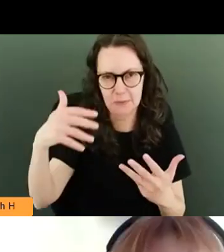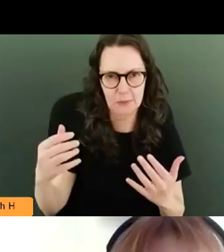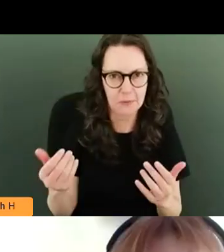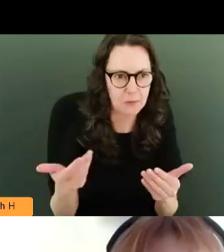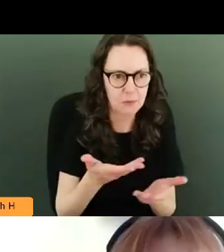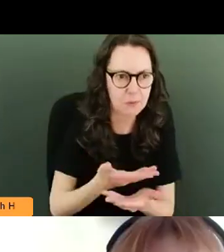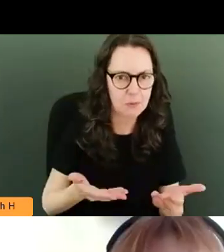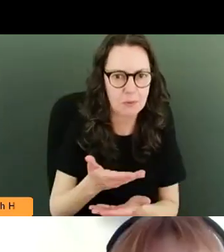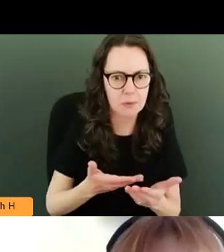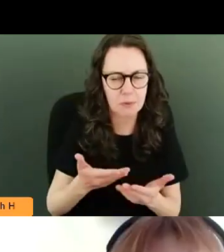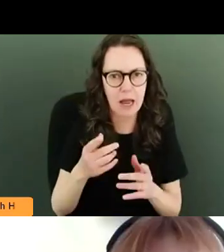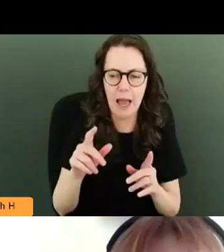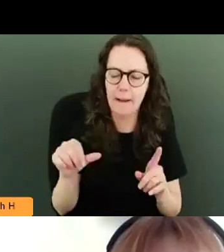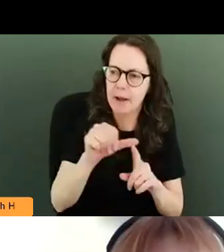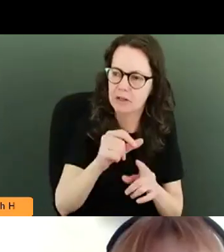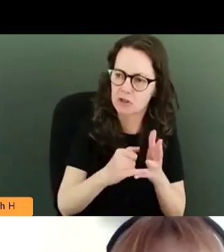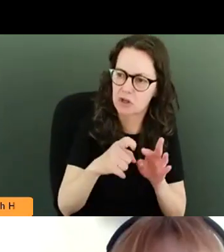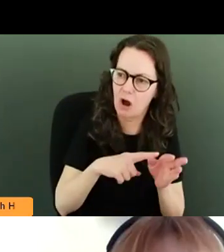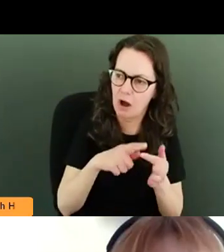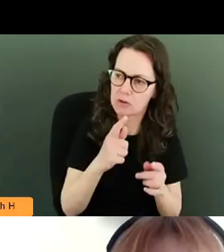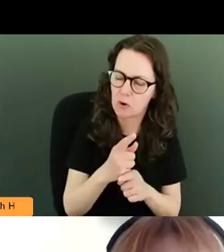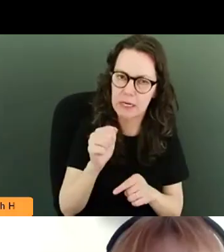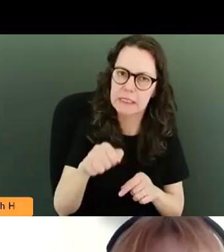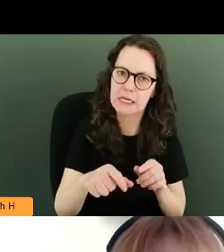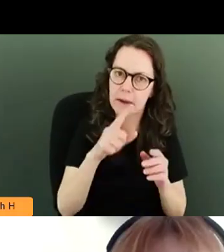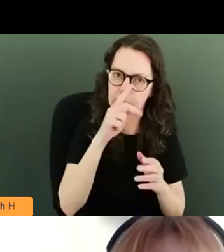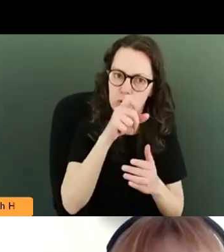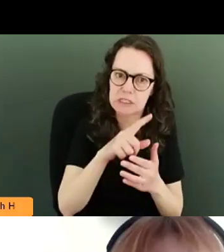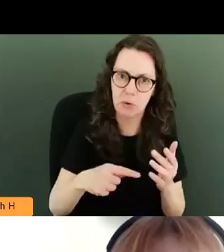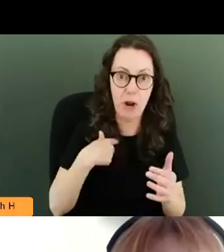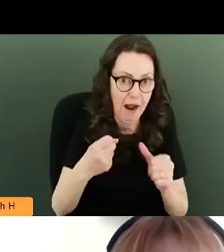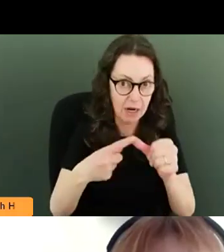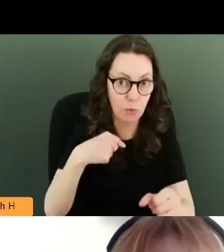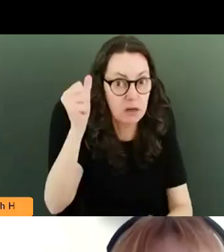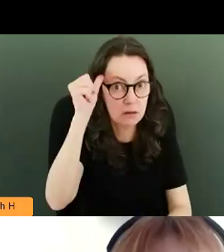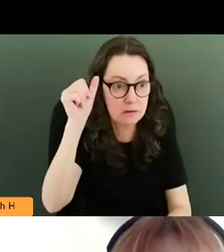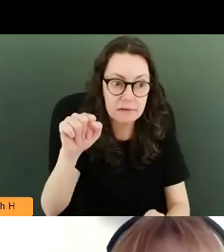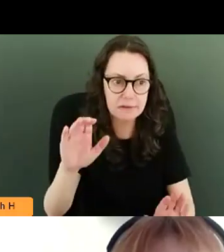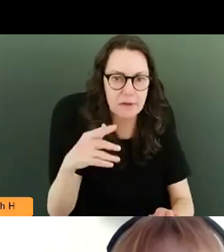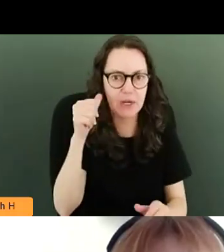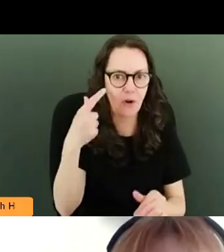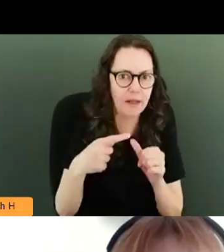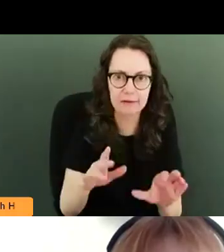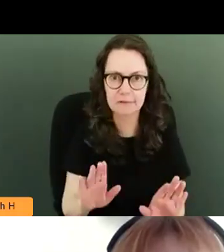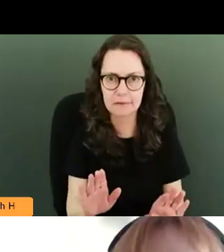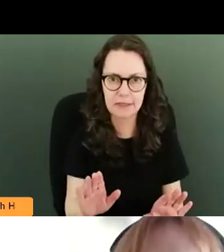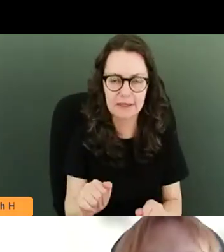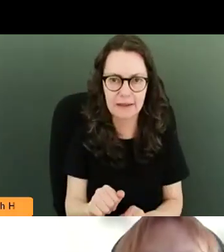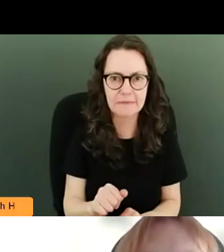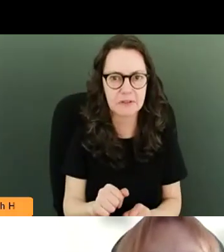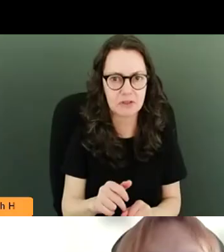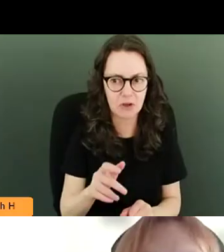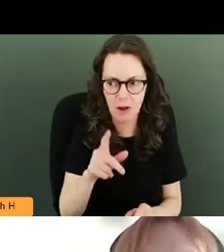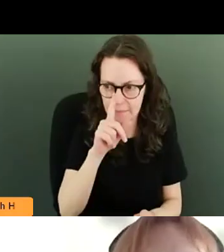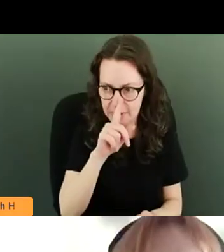Sky's opening message, that people with disability, we have the answers, we have the solutions. So listening to community is